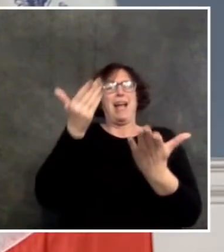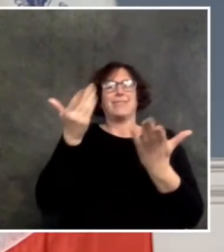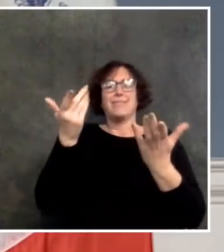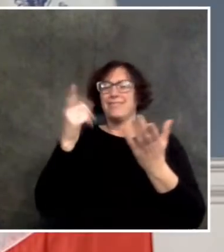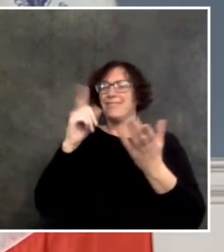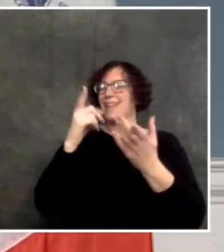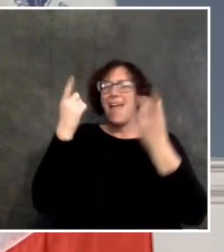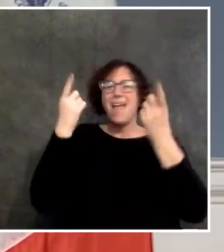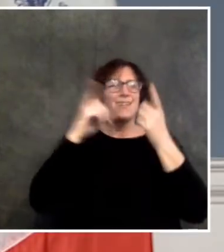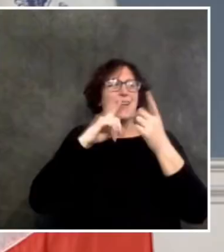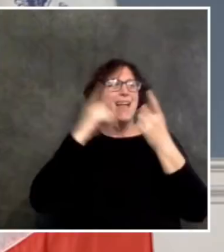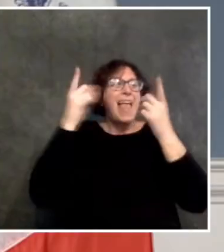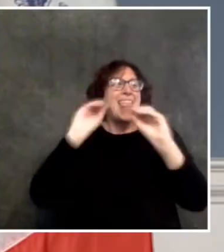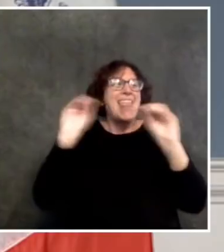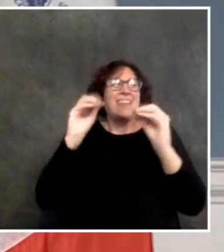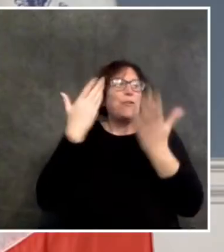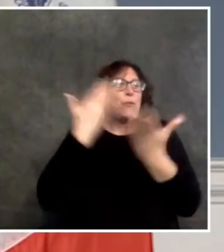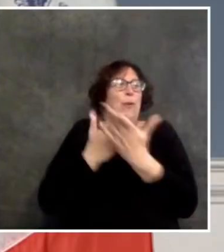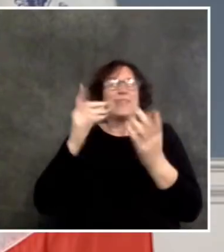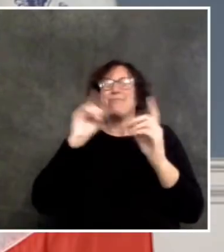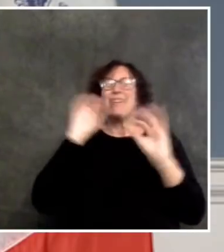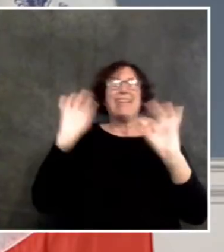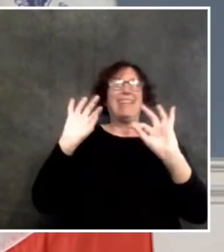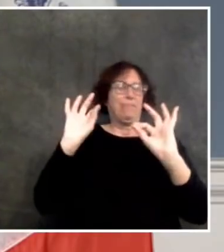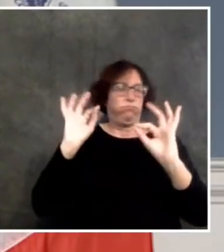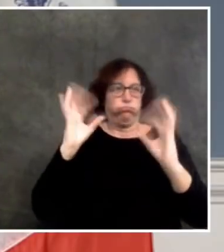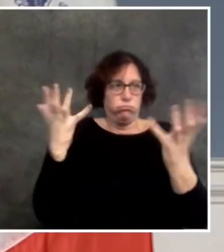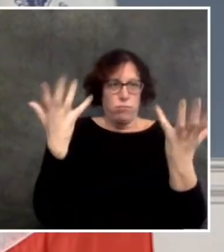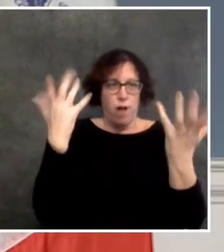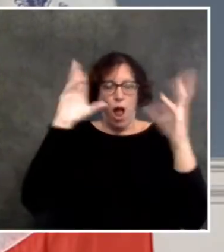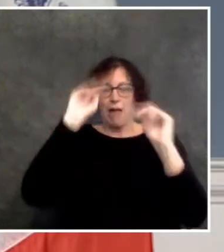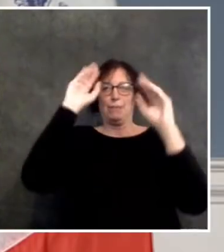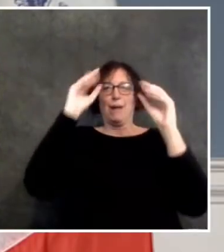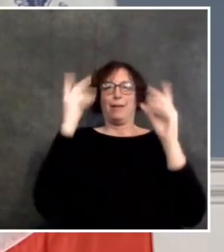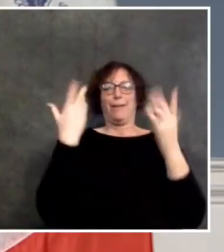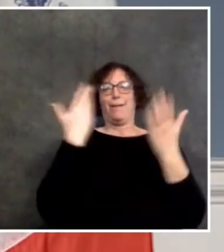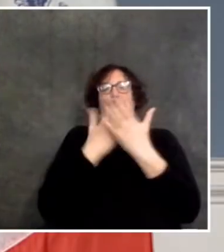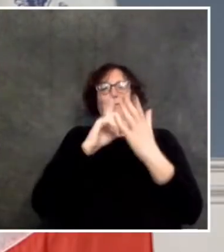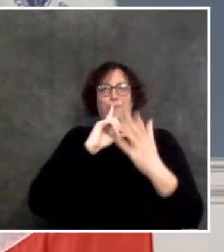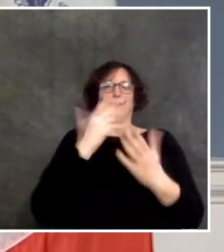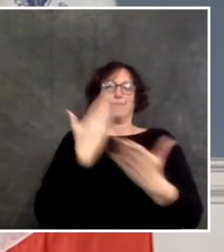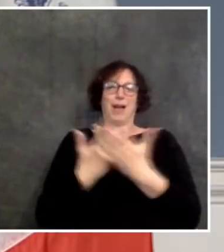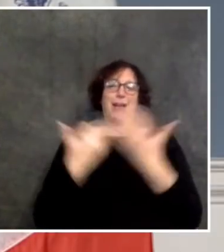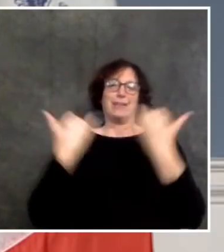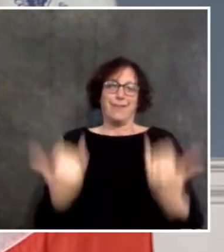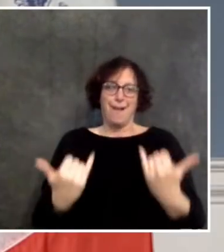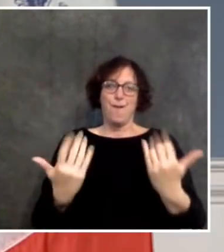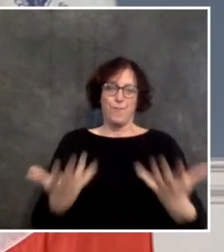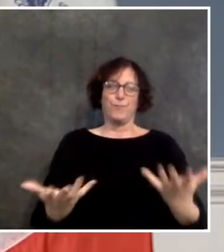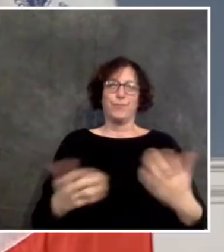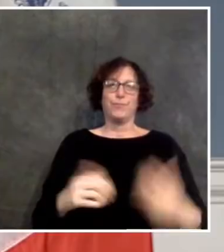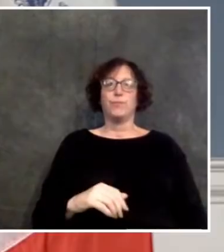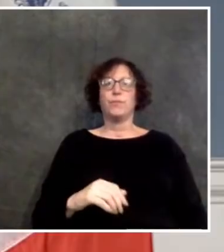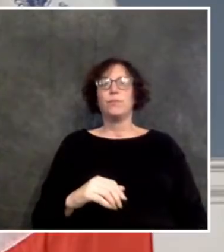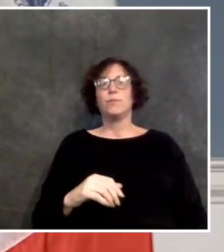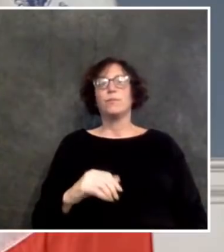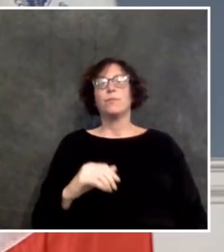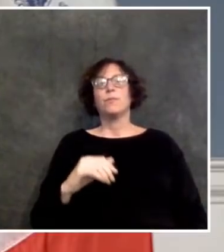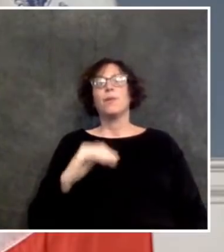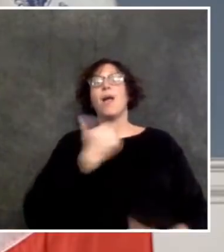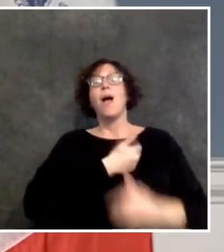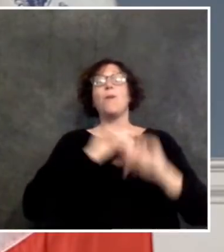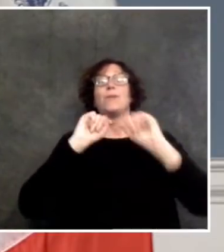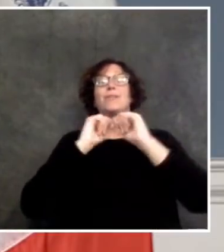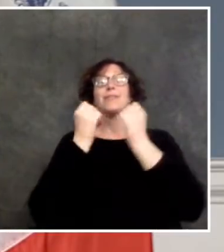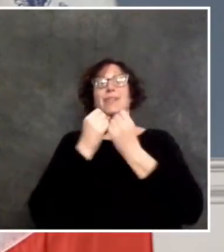been scrubbing evidence from all around the world for weeks and weeks. And for the first time in just the last days, there have been studies that